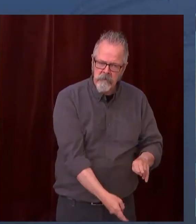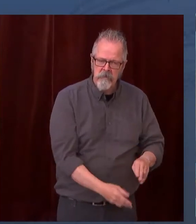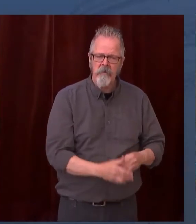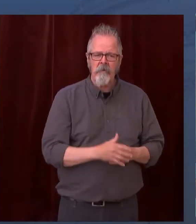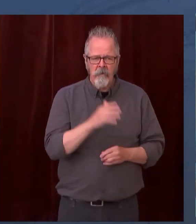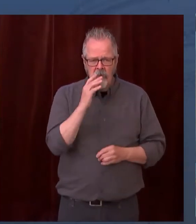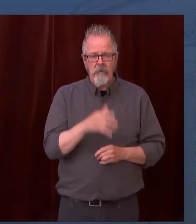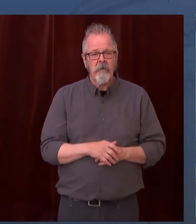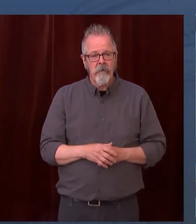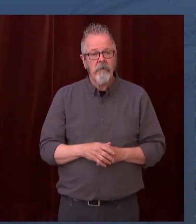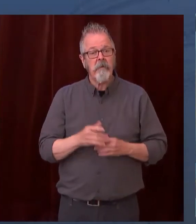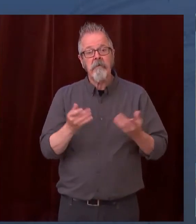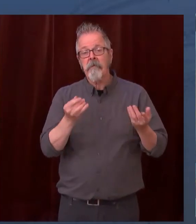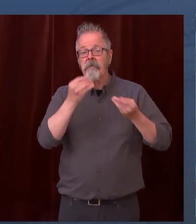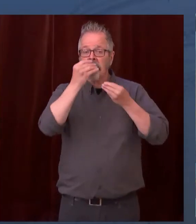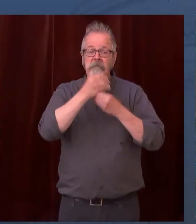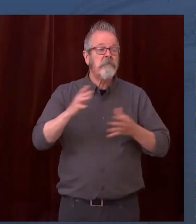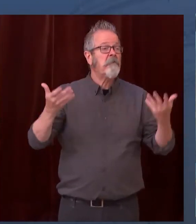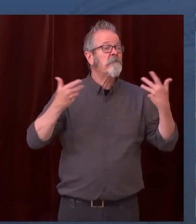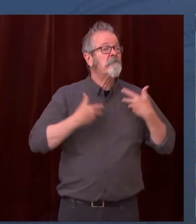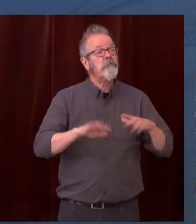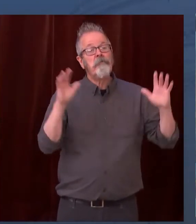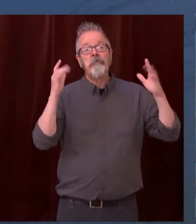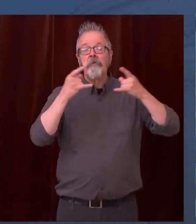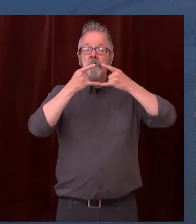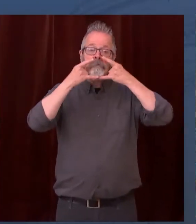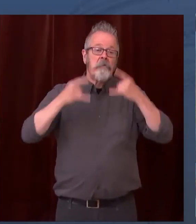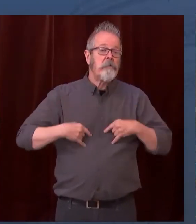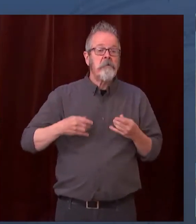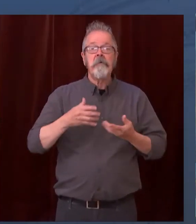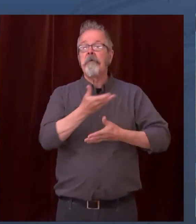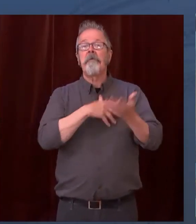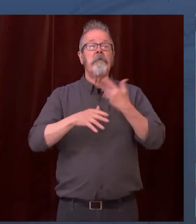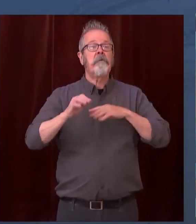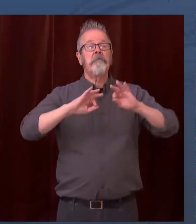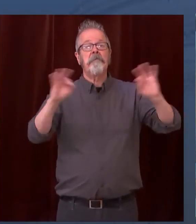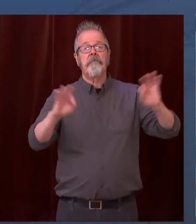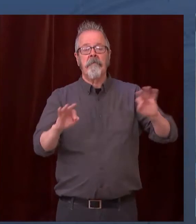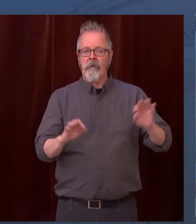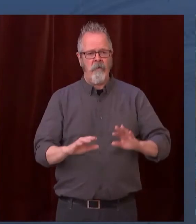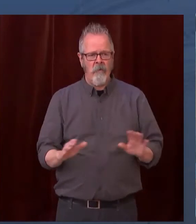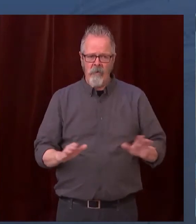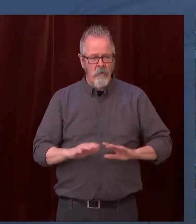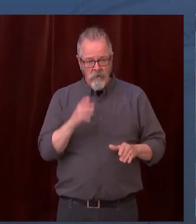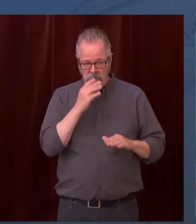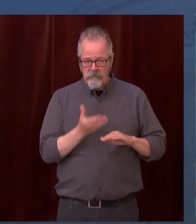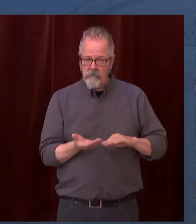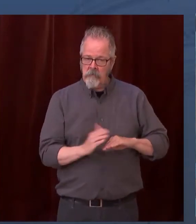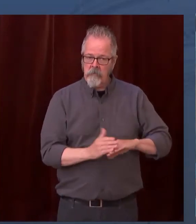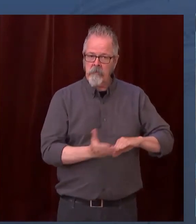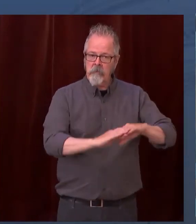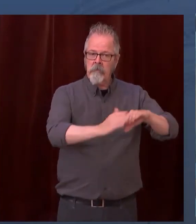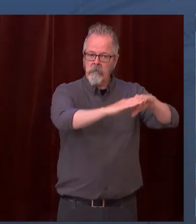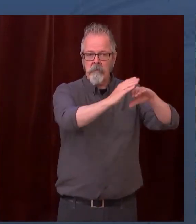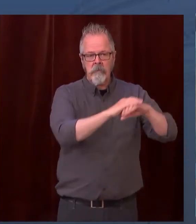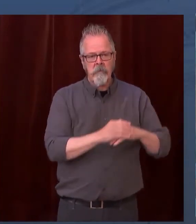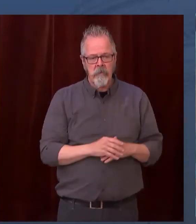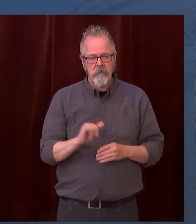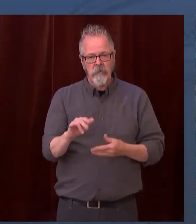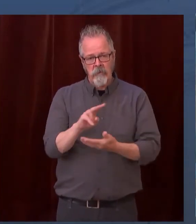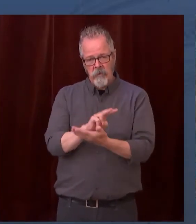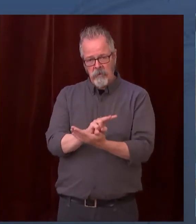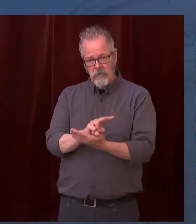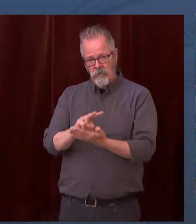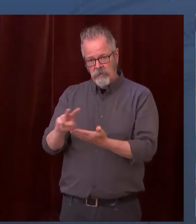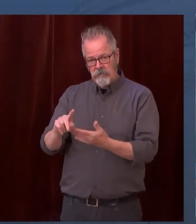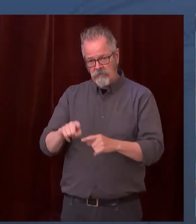take a look at what's happening, make sure we fully understand where the numbers are going, which we know right now are not in the direction